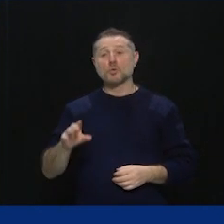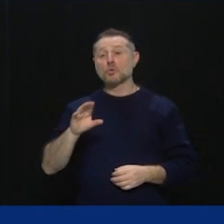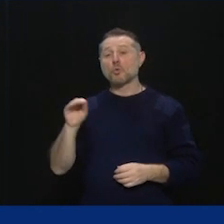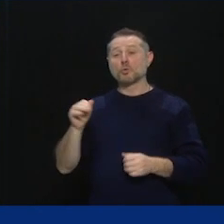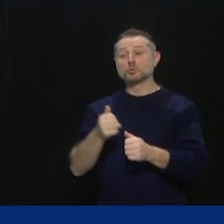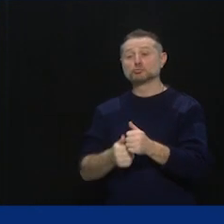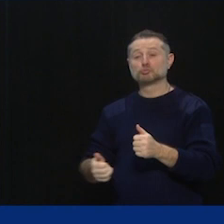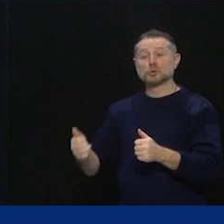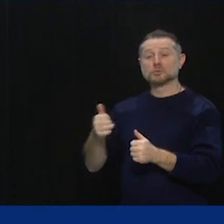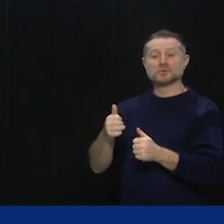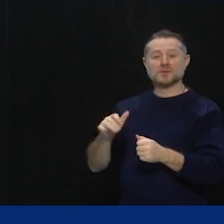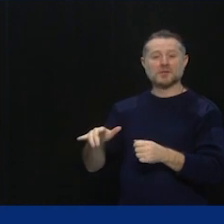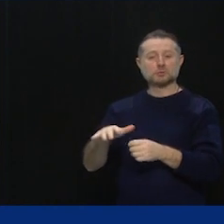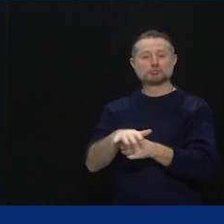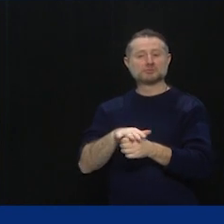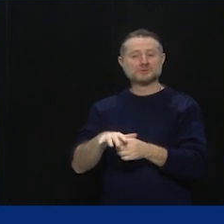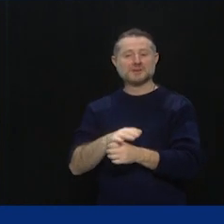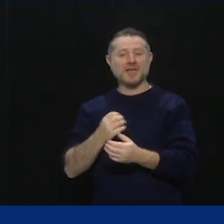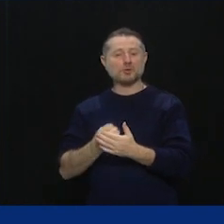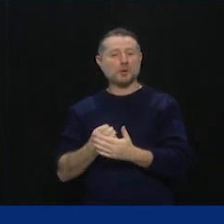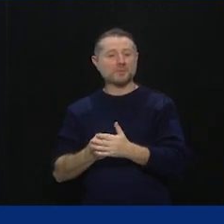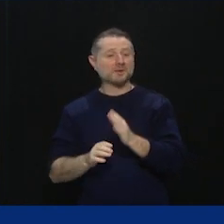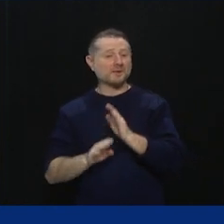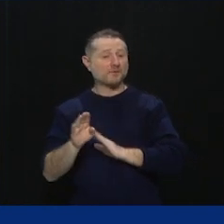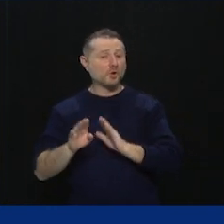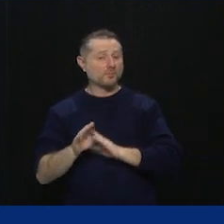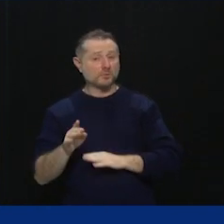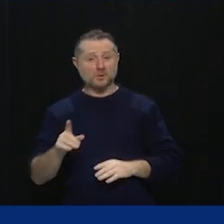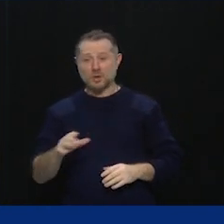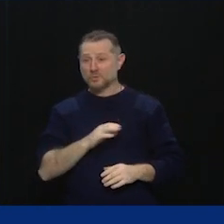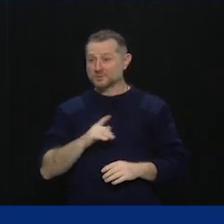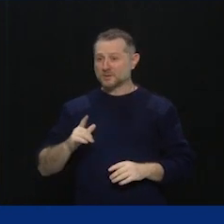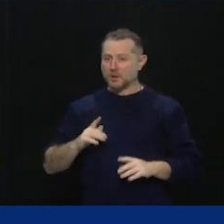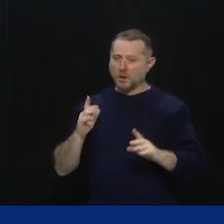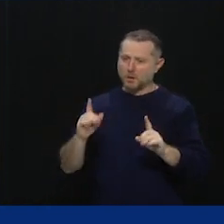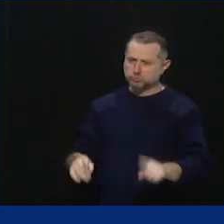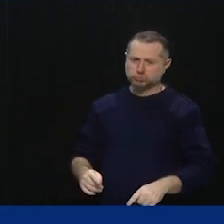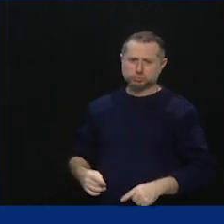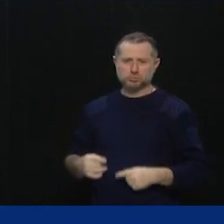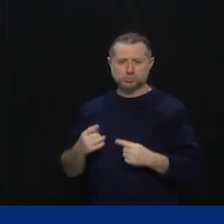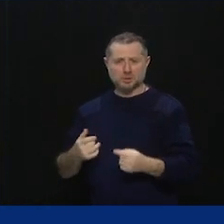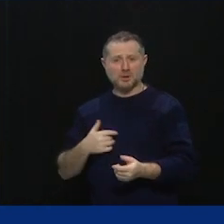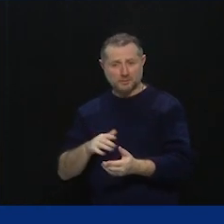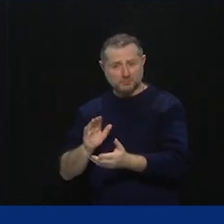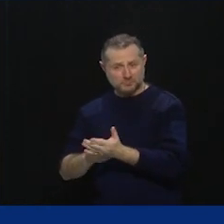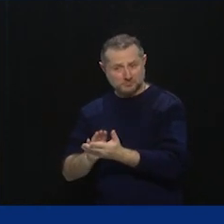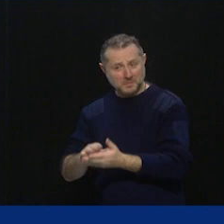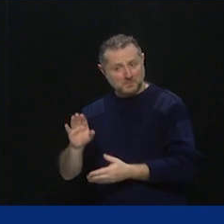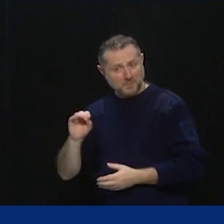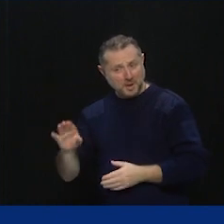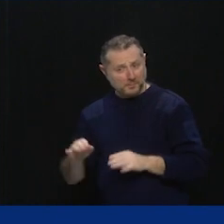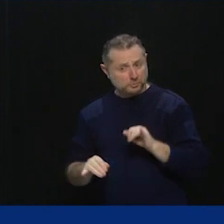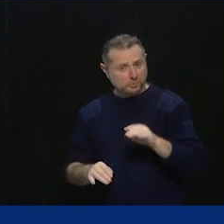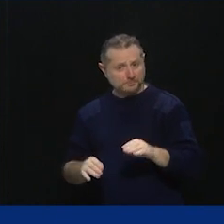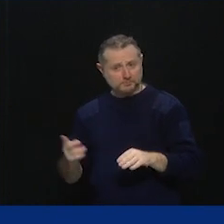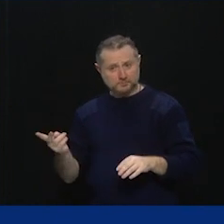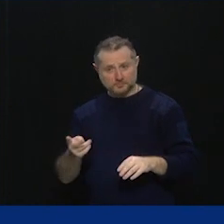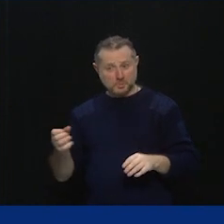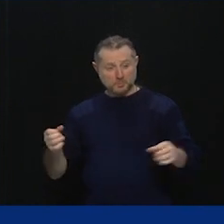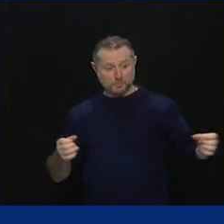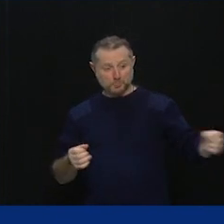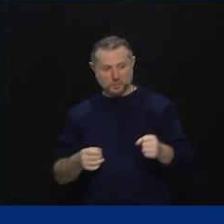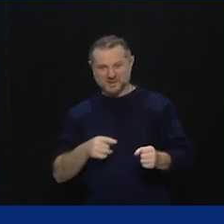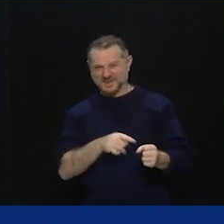years. And I give great credit to Bob and Jim for bringing him on board to help lead into the